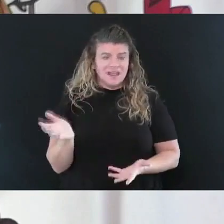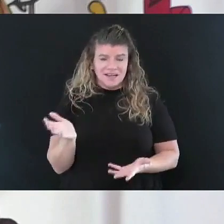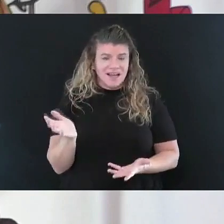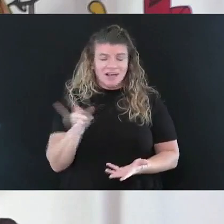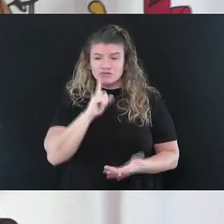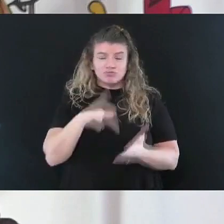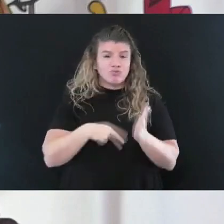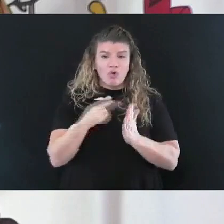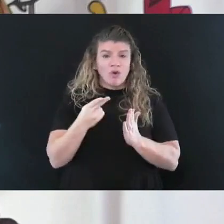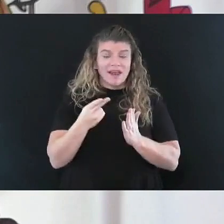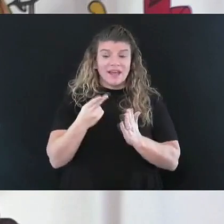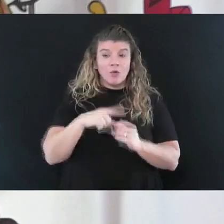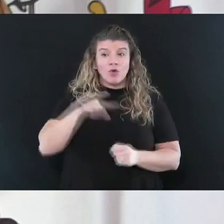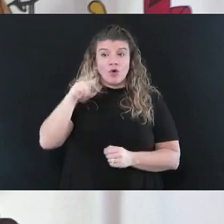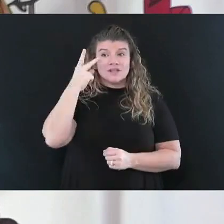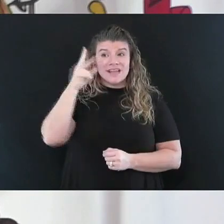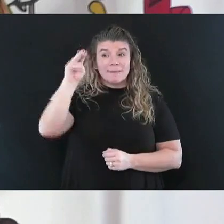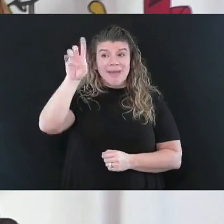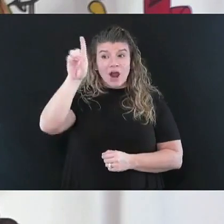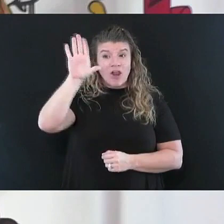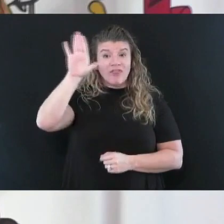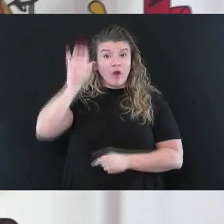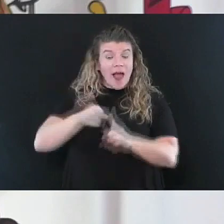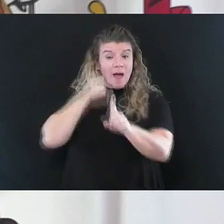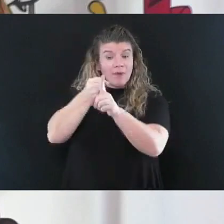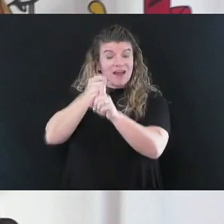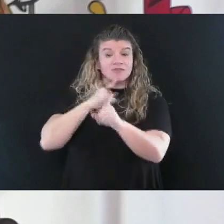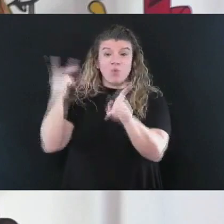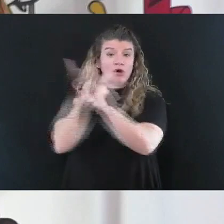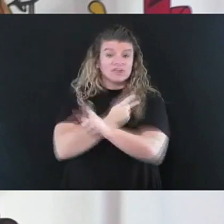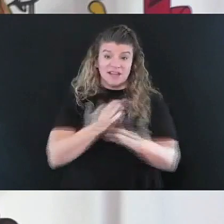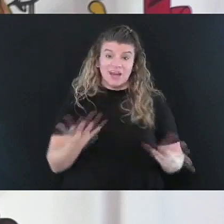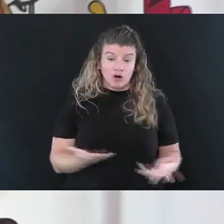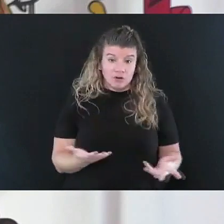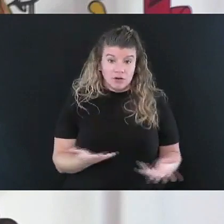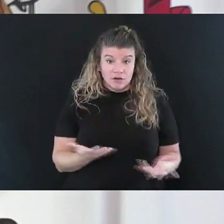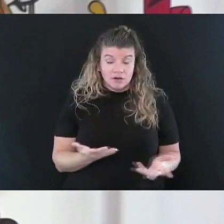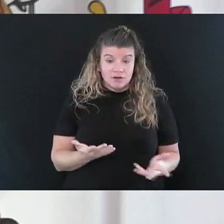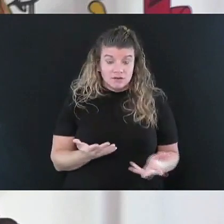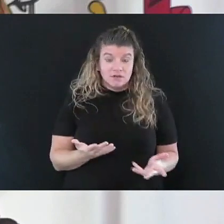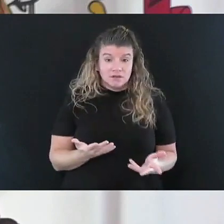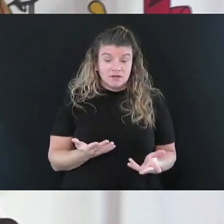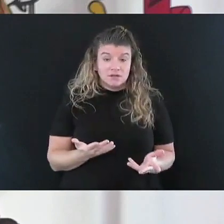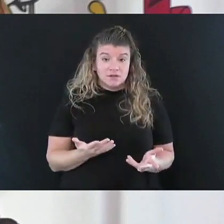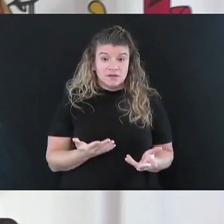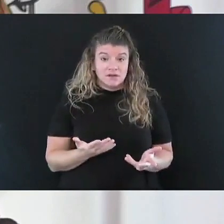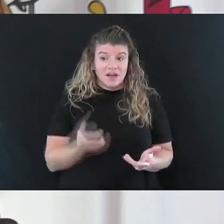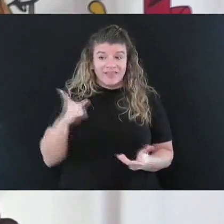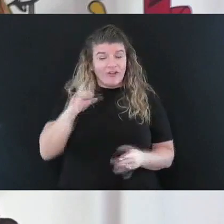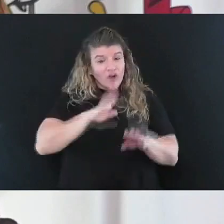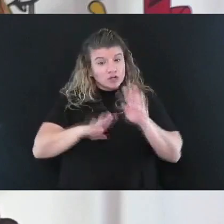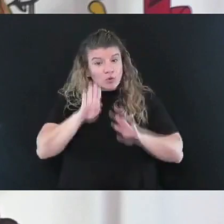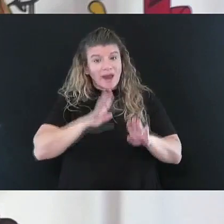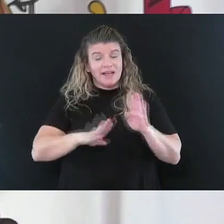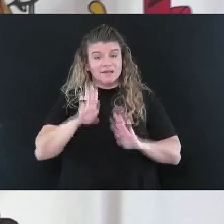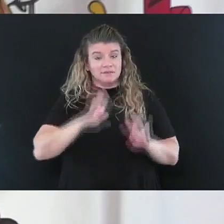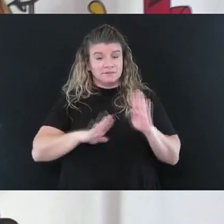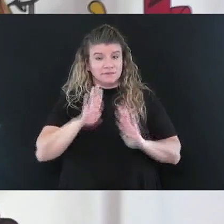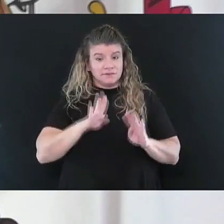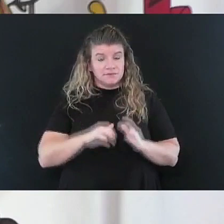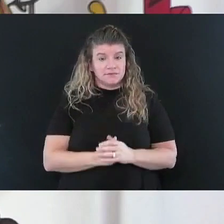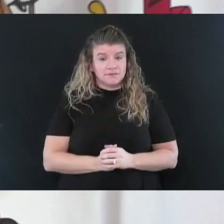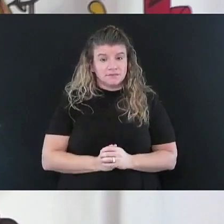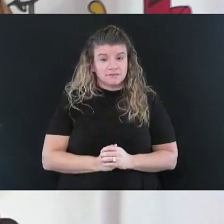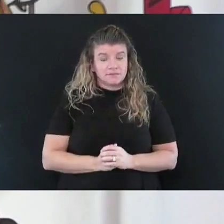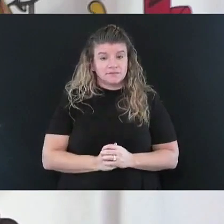truly that in Maryland, the outbreak is worse than it is here, and they were frustrated. But